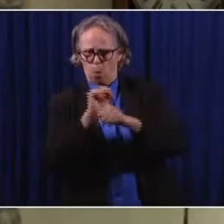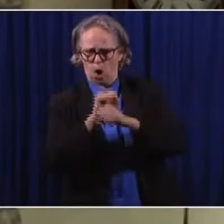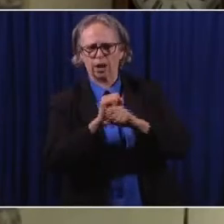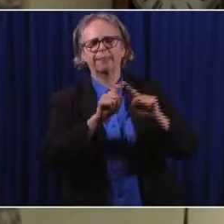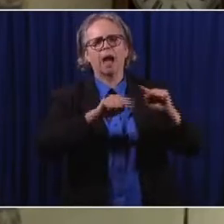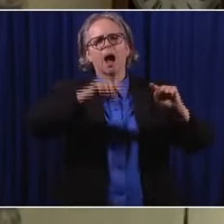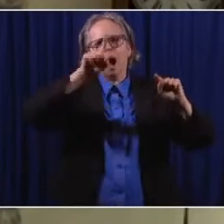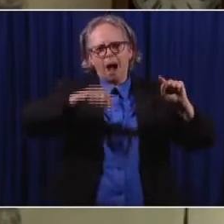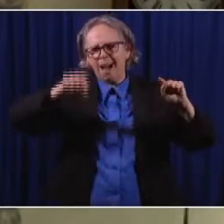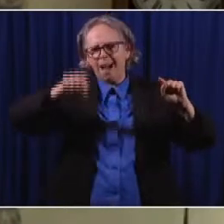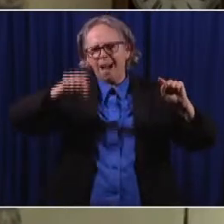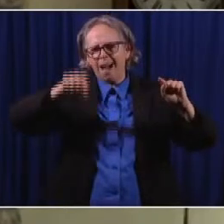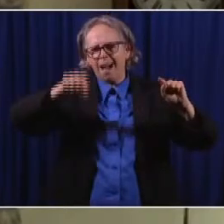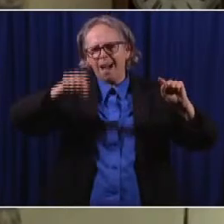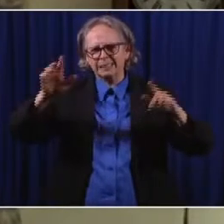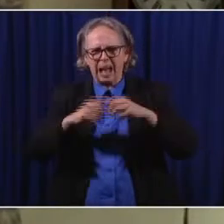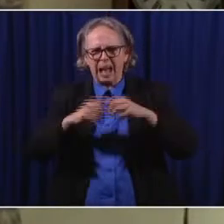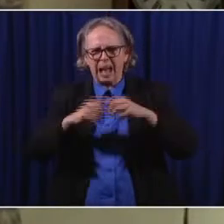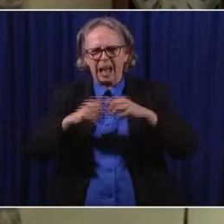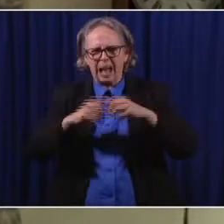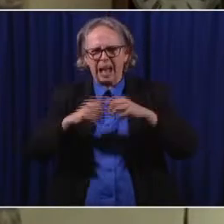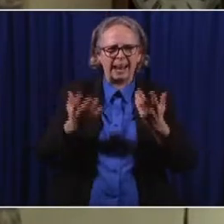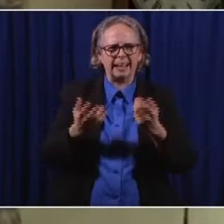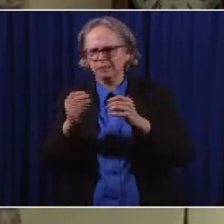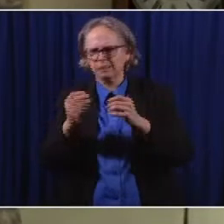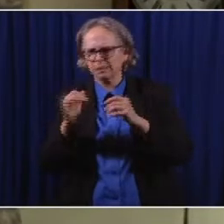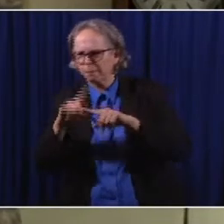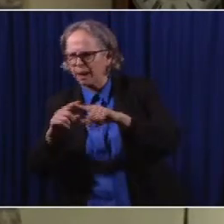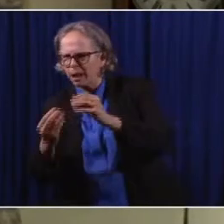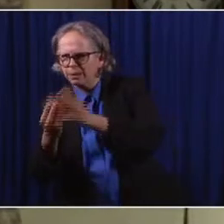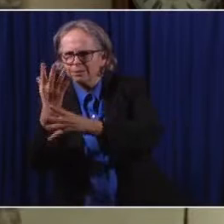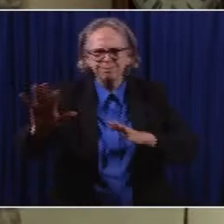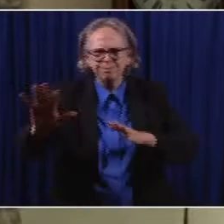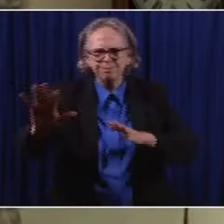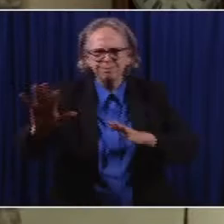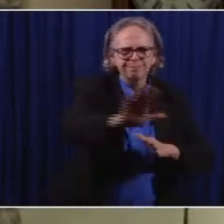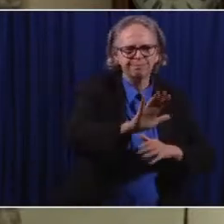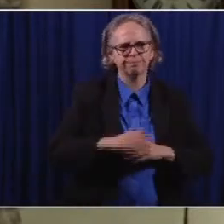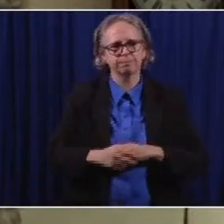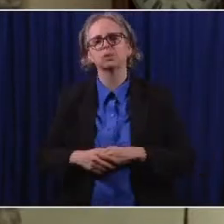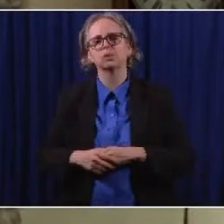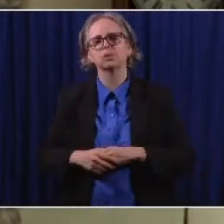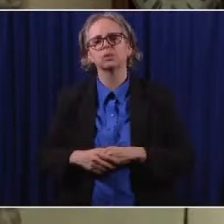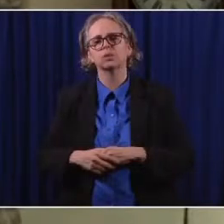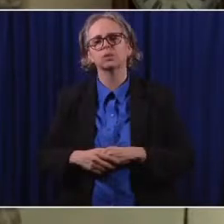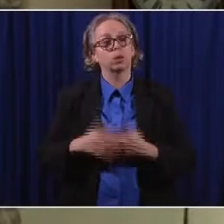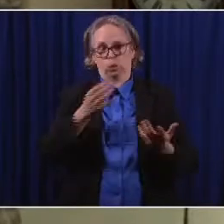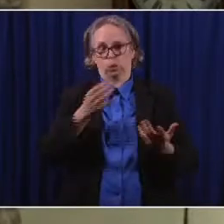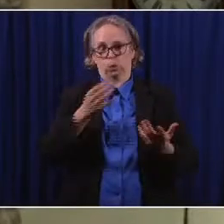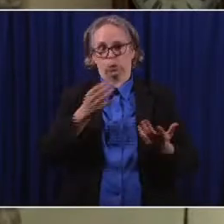it's not going to be too many more months until that process is starting again. So we're glad to get this